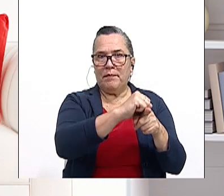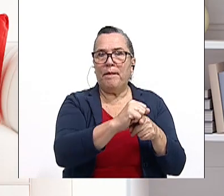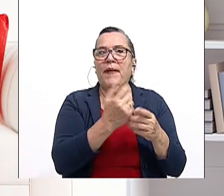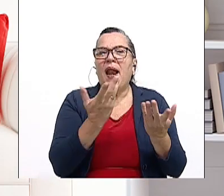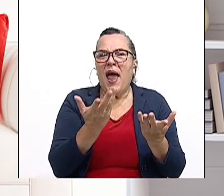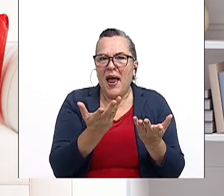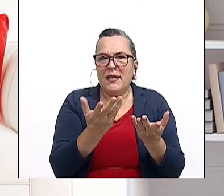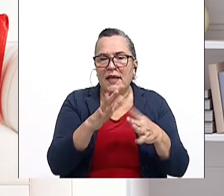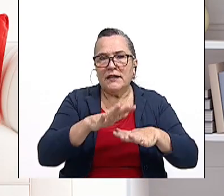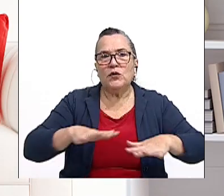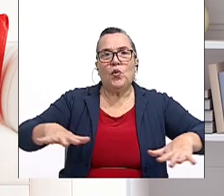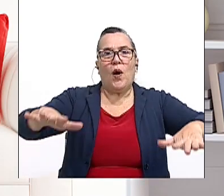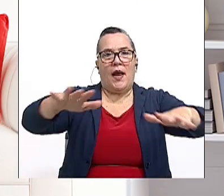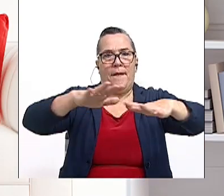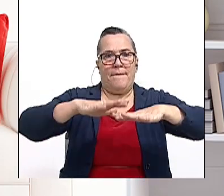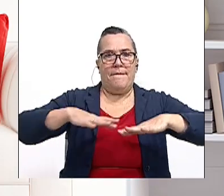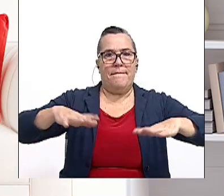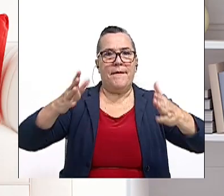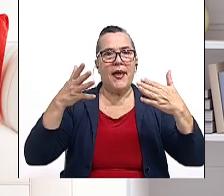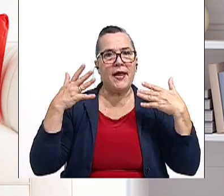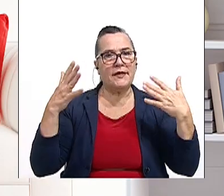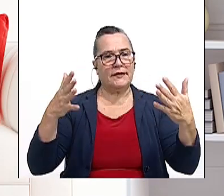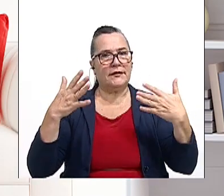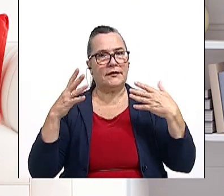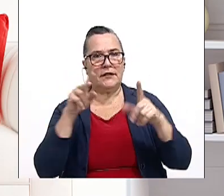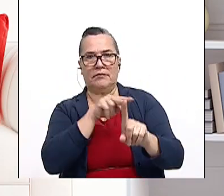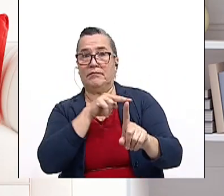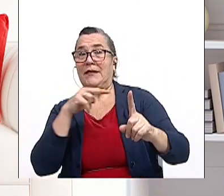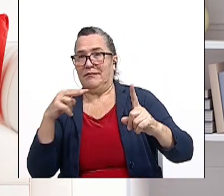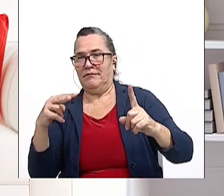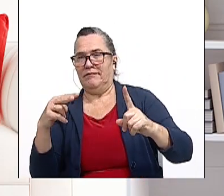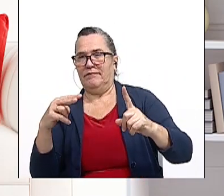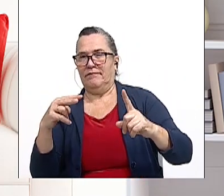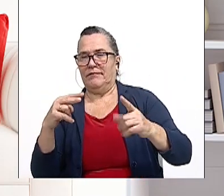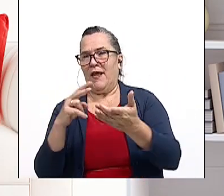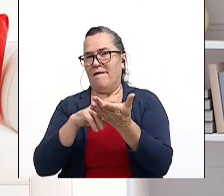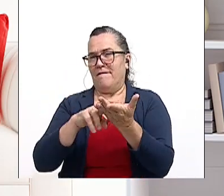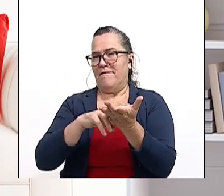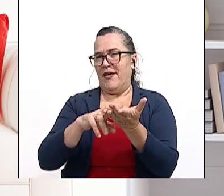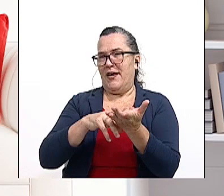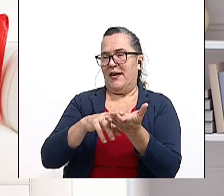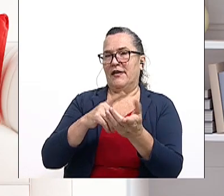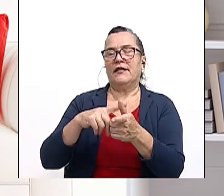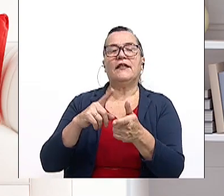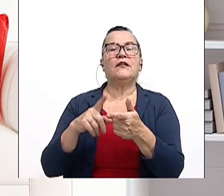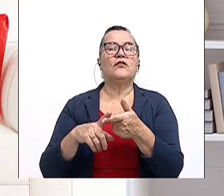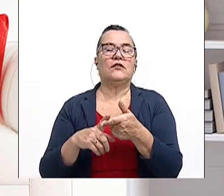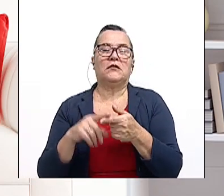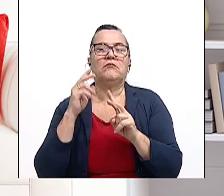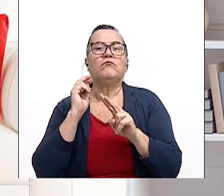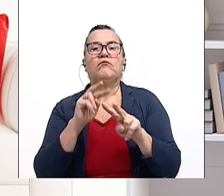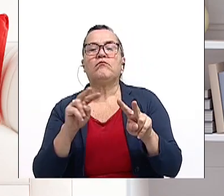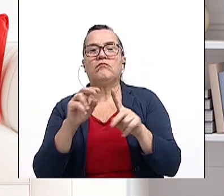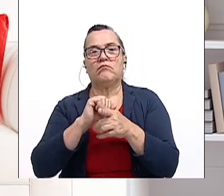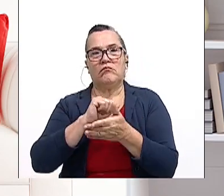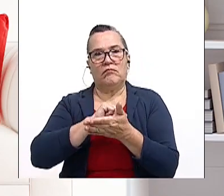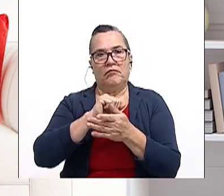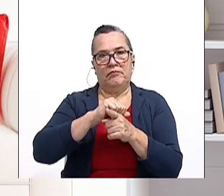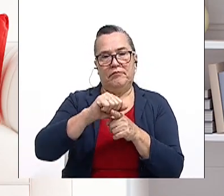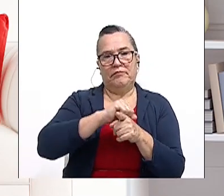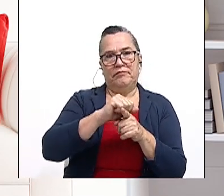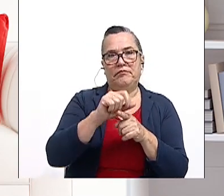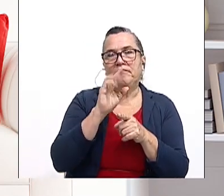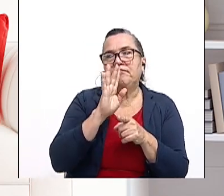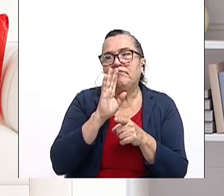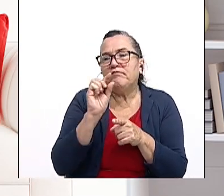an environmental perspective. Okay, we are going to see some practices and we are going to talk a little